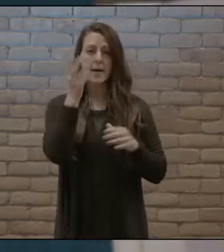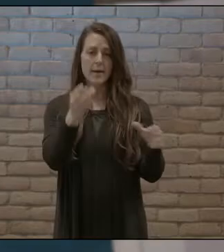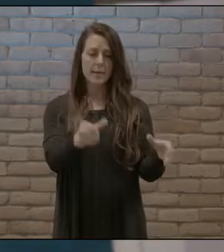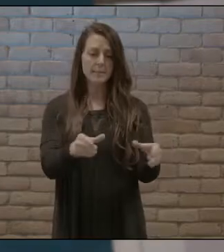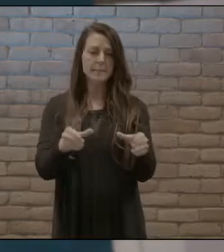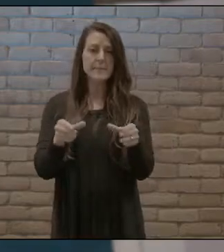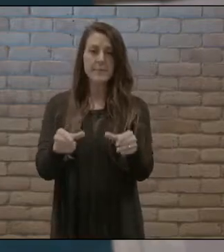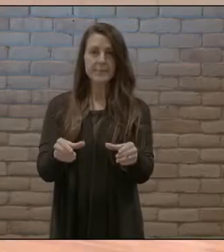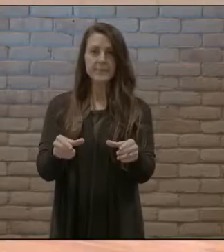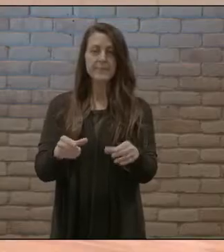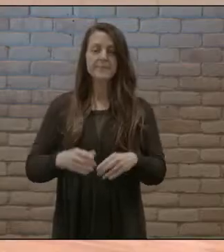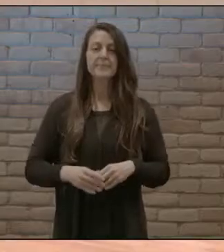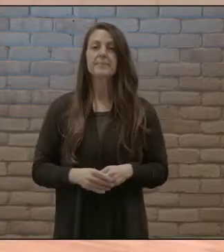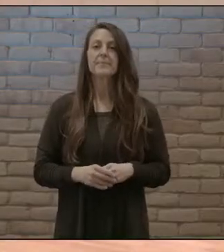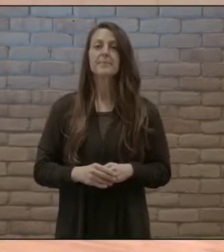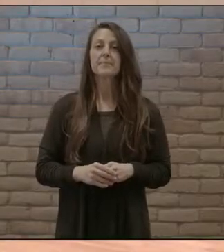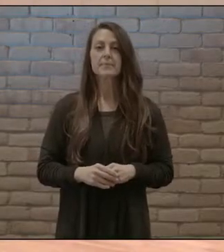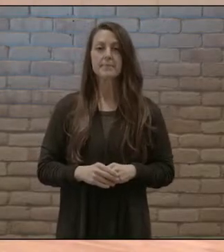at this time.